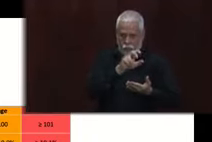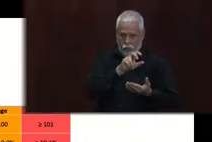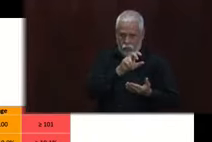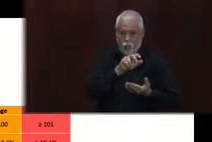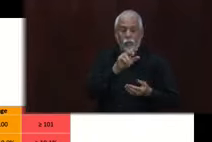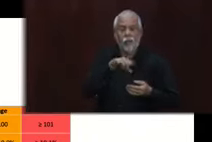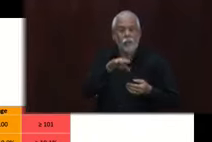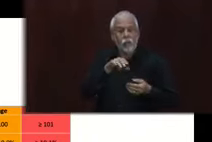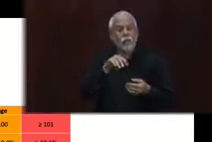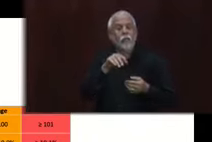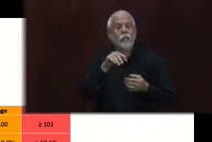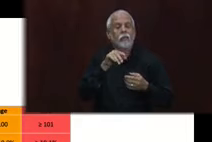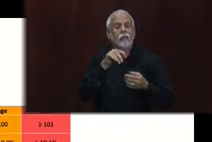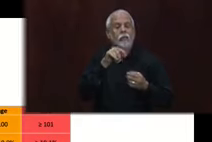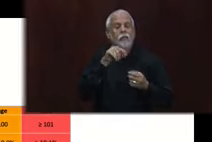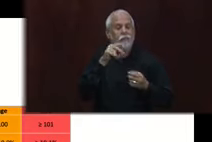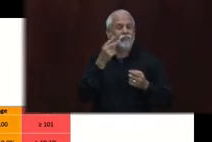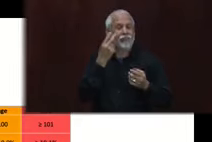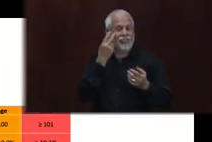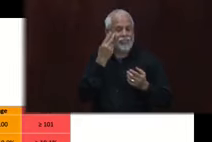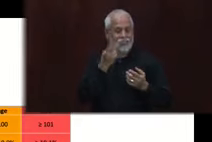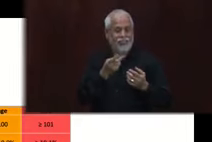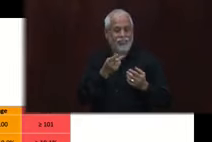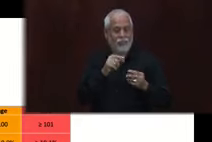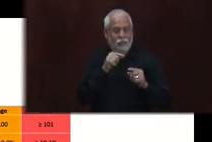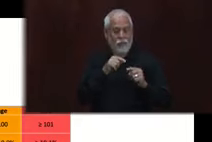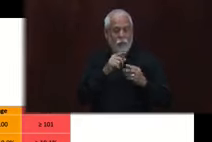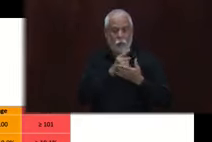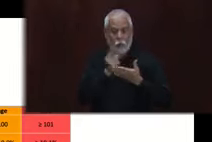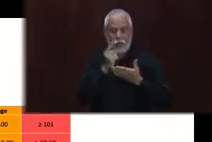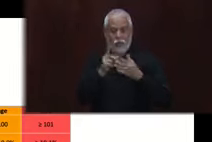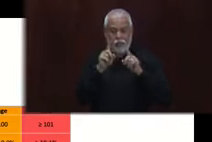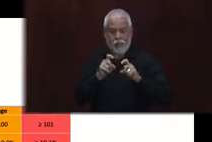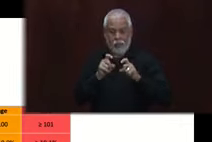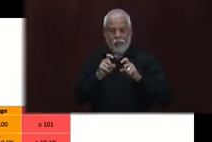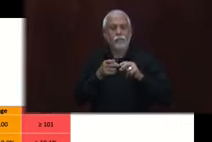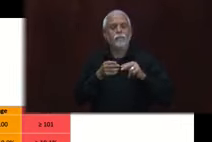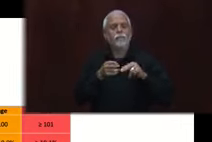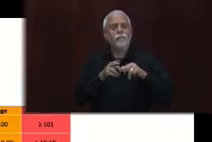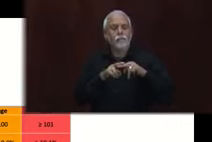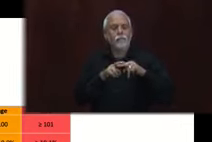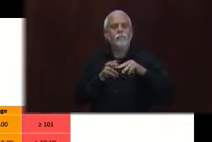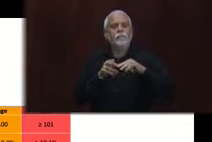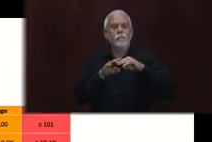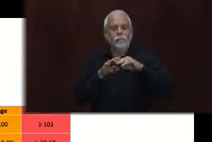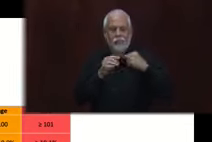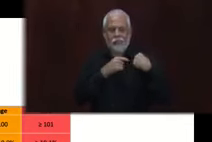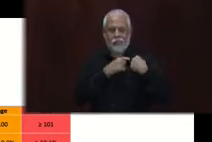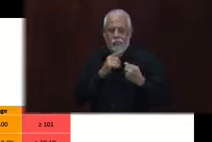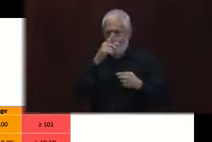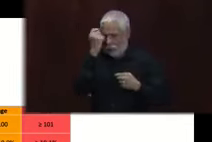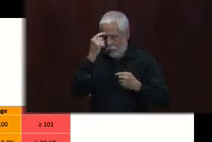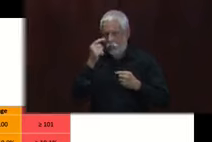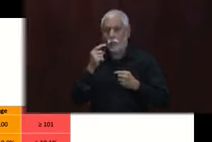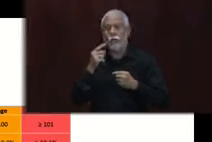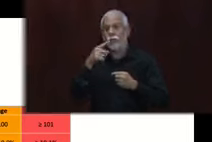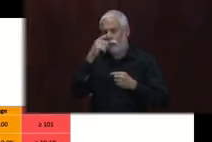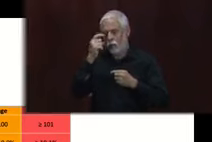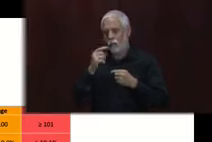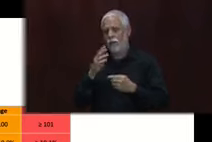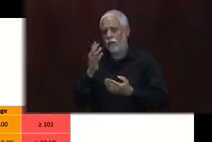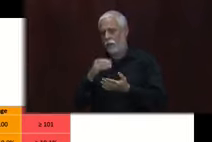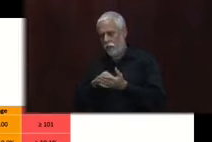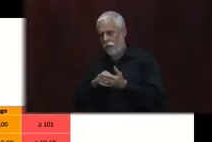just a reminder that we've seen that weekly testing trend increase since the summer, where we were seeing a little